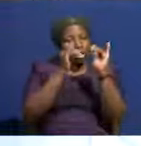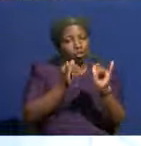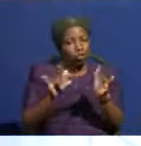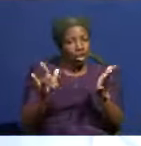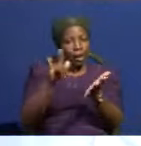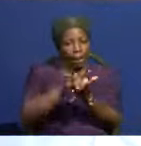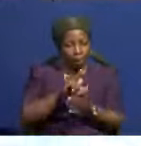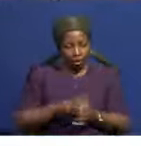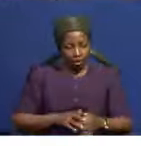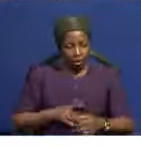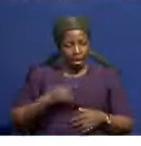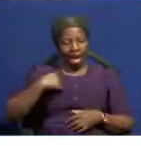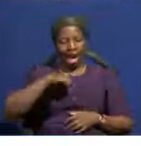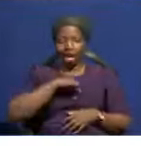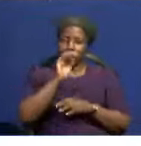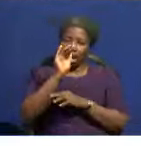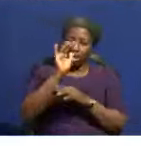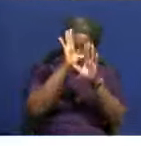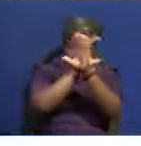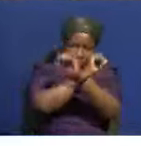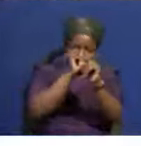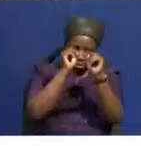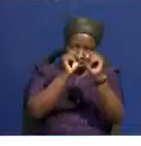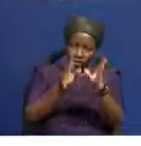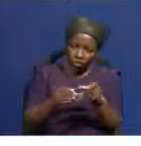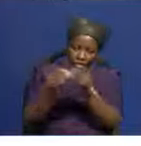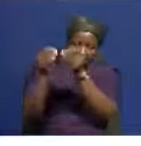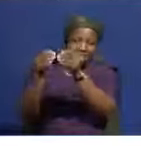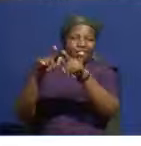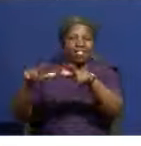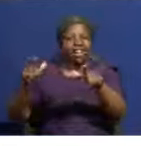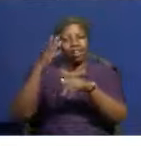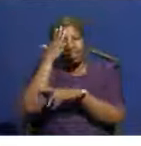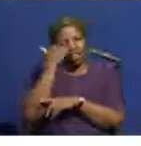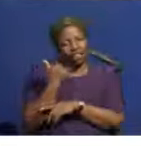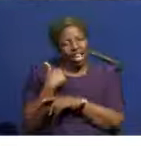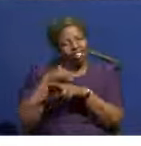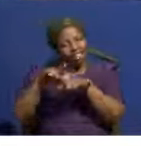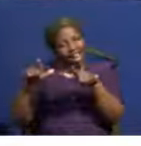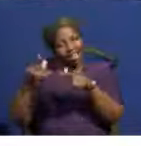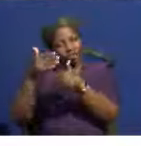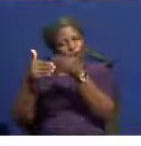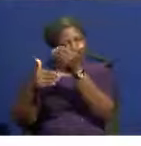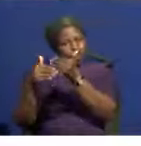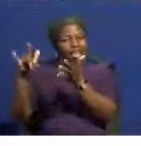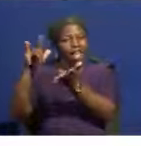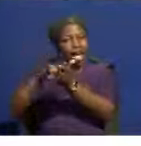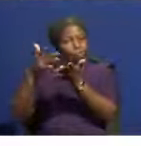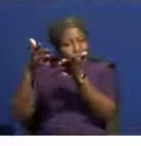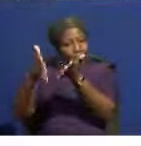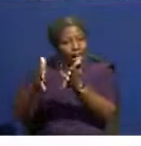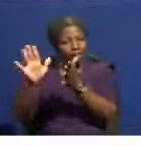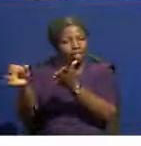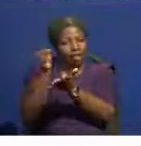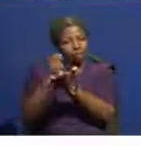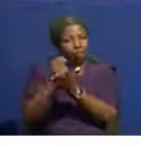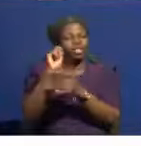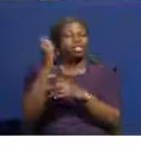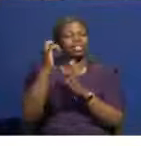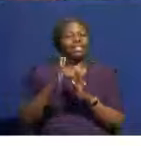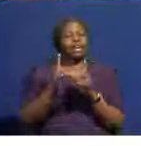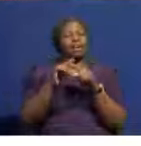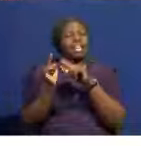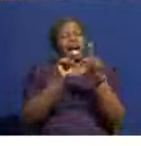president aende ampatie shamba. Hata hapo Mazeras kuna shamba. Ajenge airport hapo, ainvest hapo, andike wa Kenya. Lakini kuja